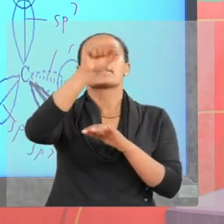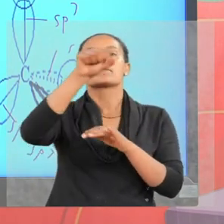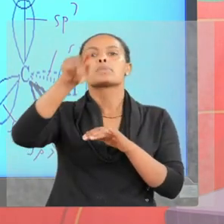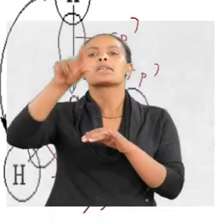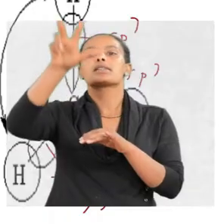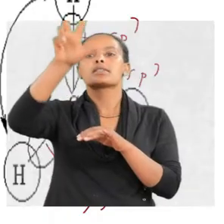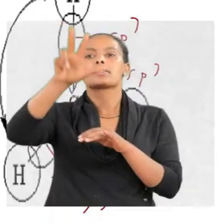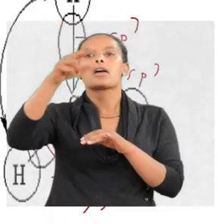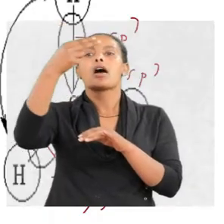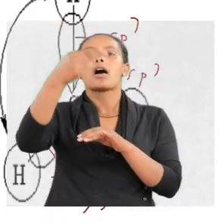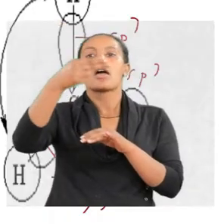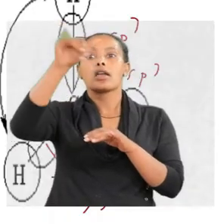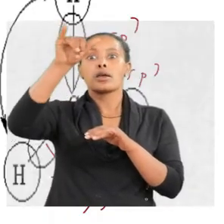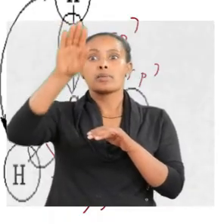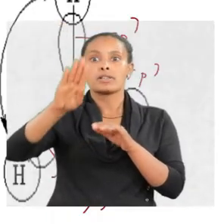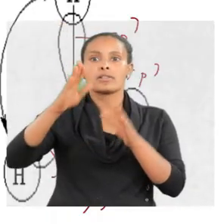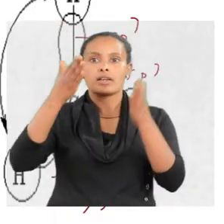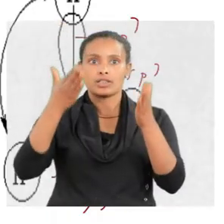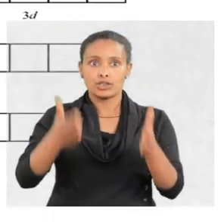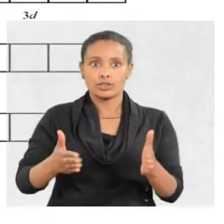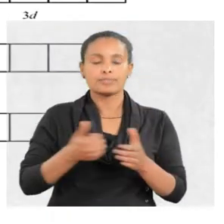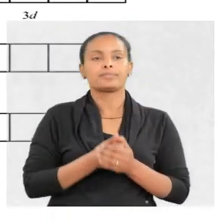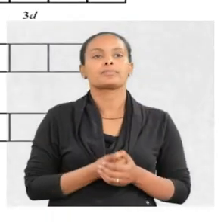sp3 hybridization.